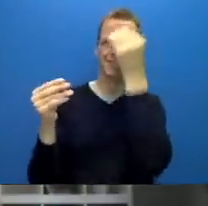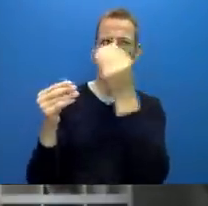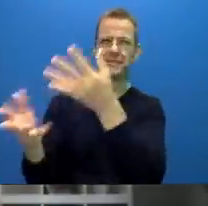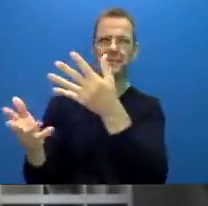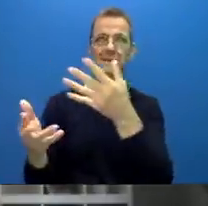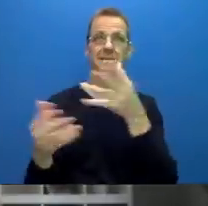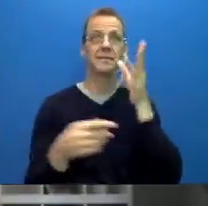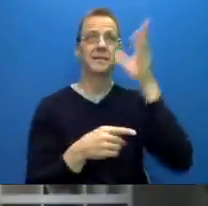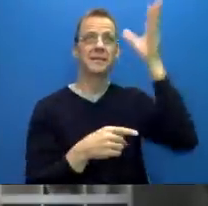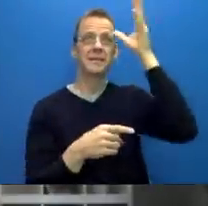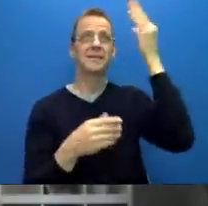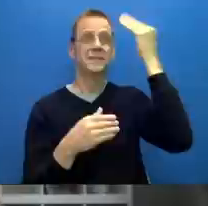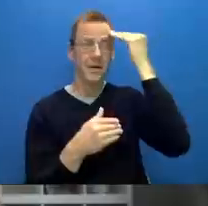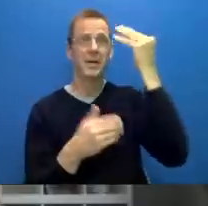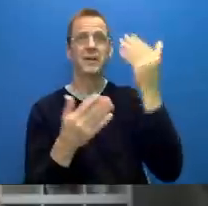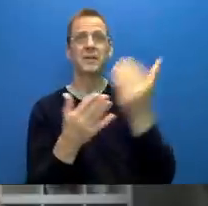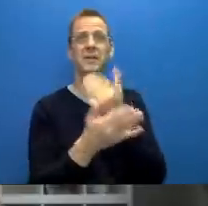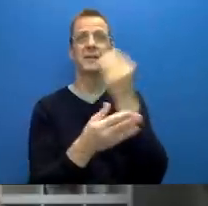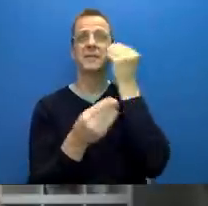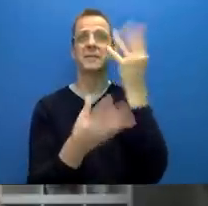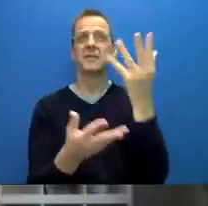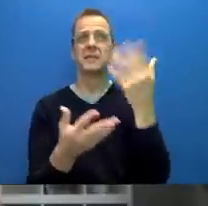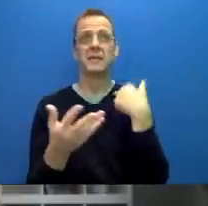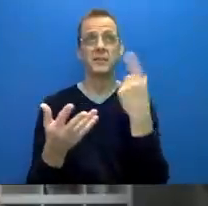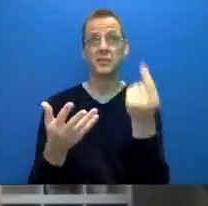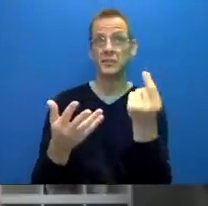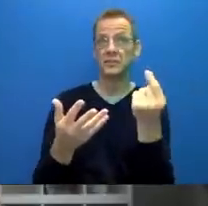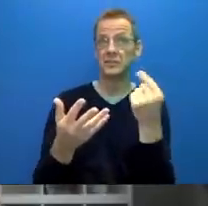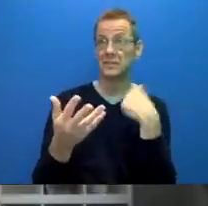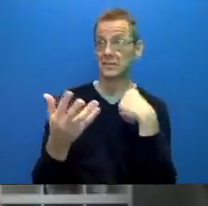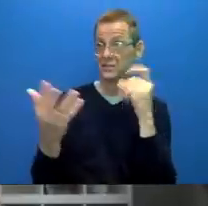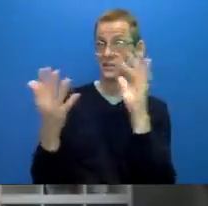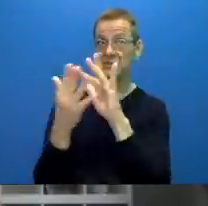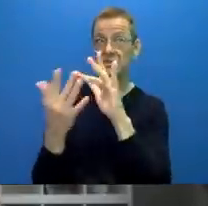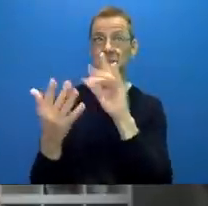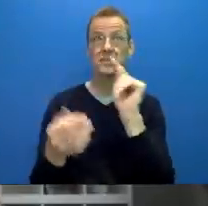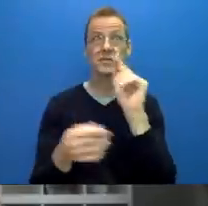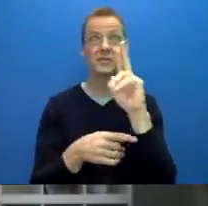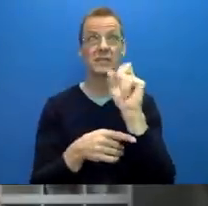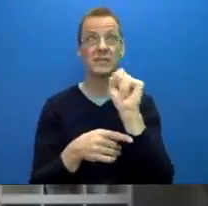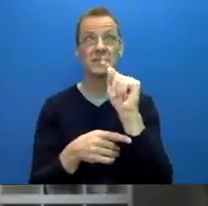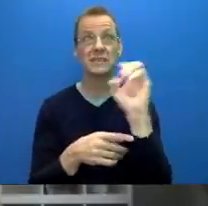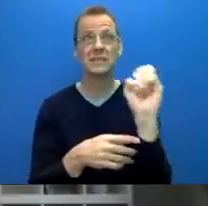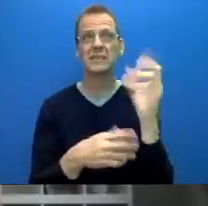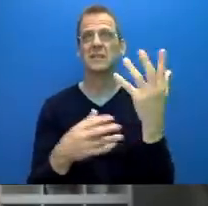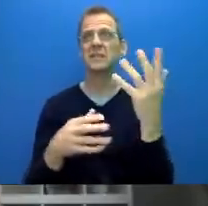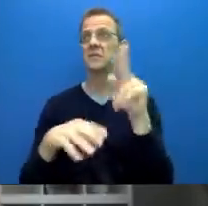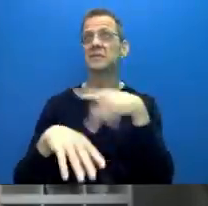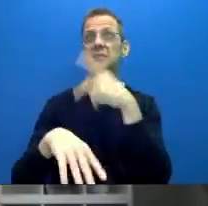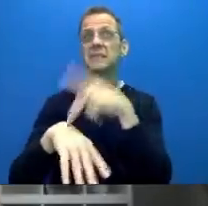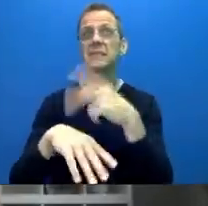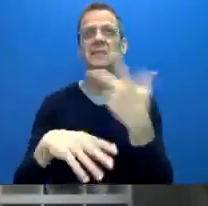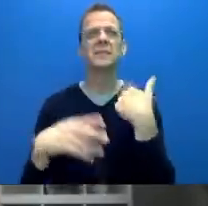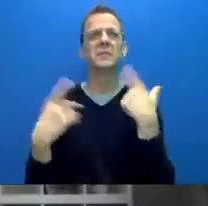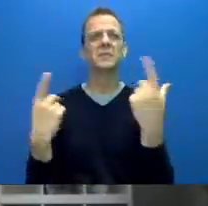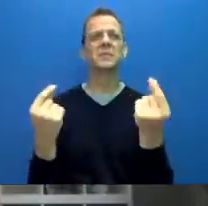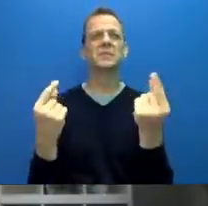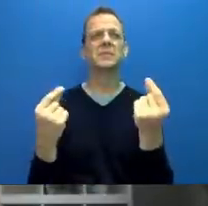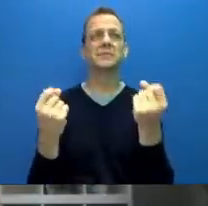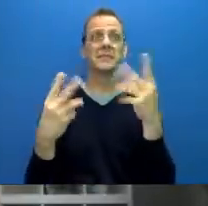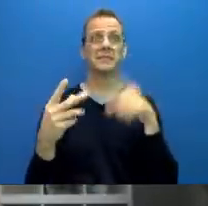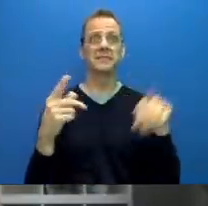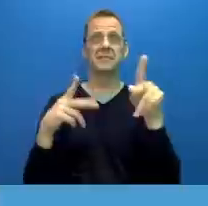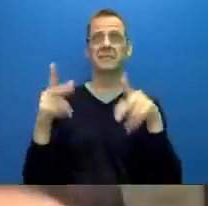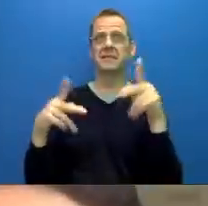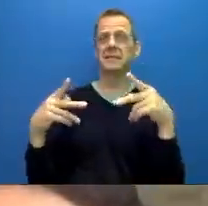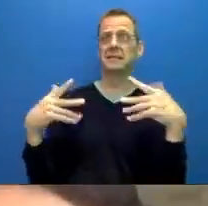That negotiation piece seems to be quite nerve-wracking for a lot of people this week, and I suspect even more so as we transition through